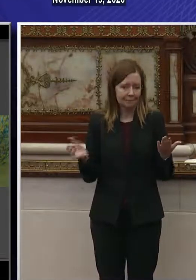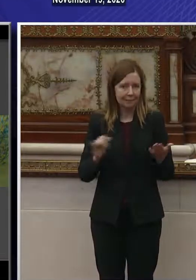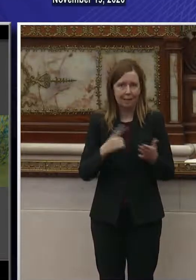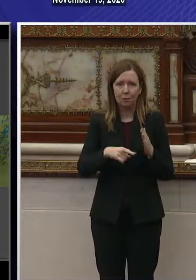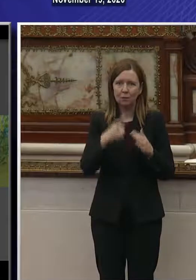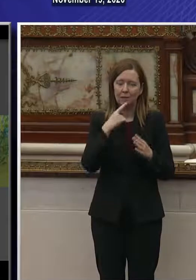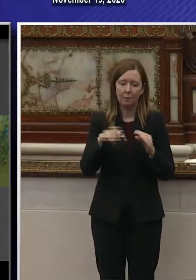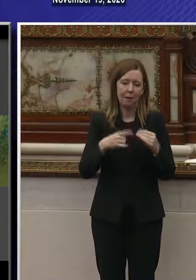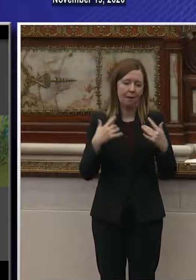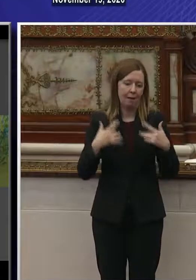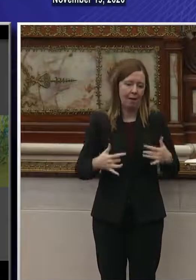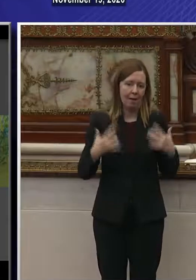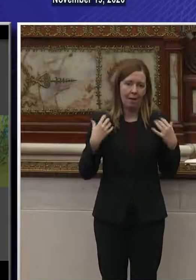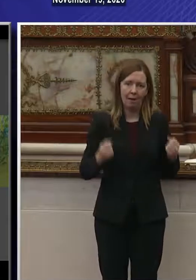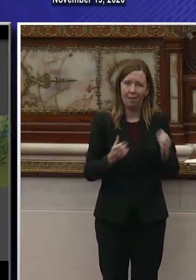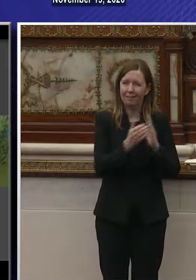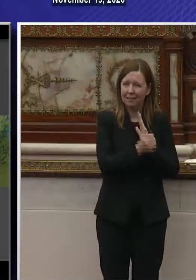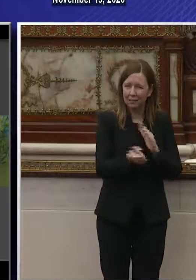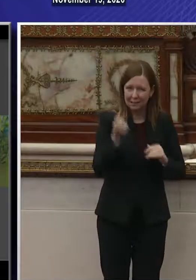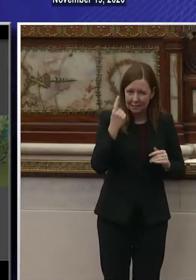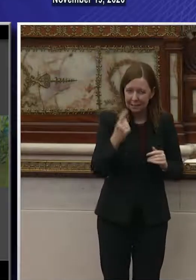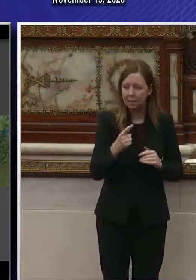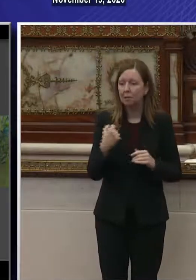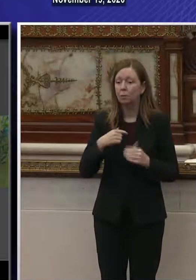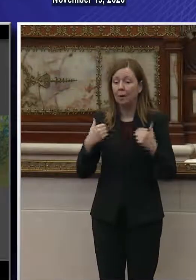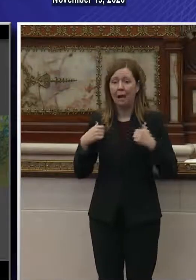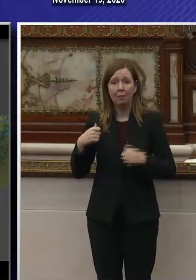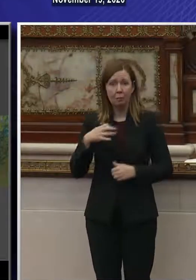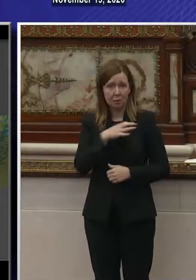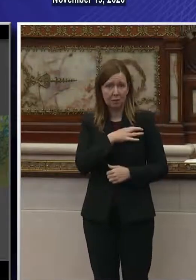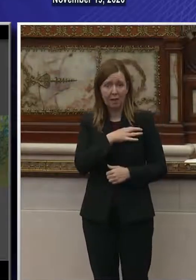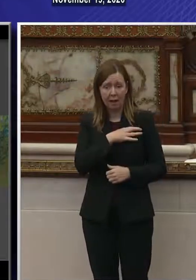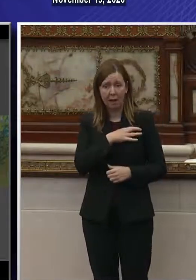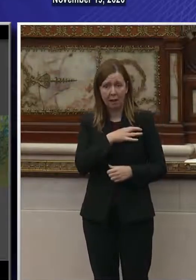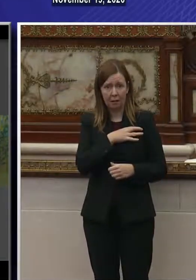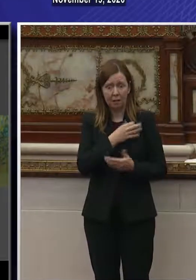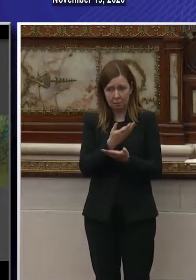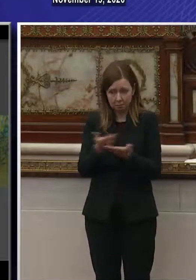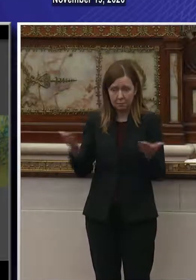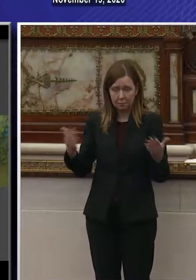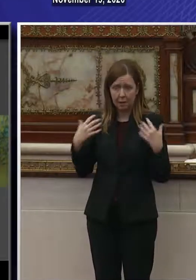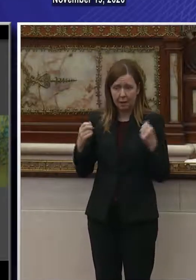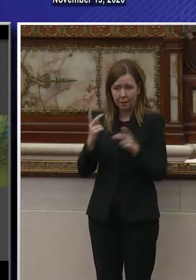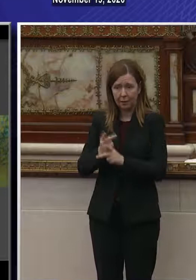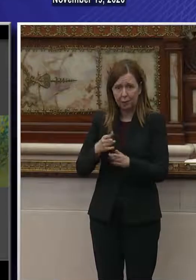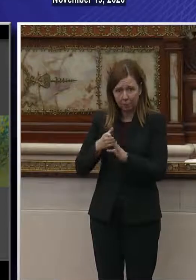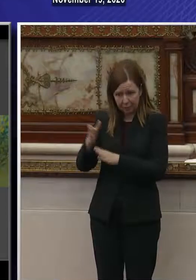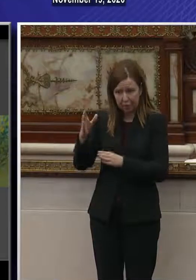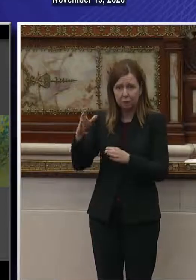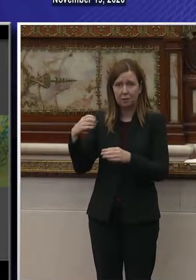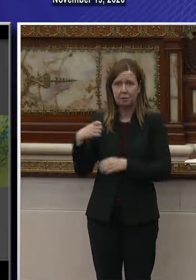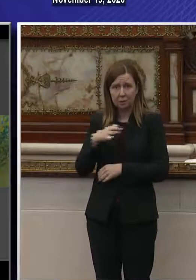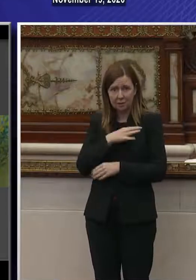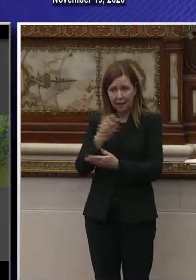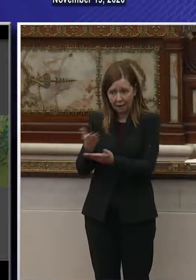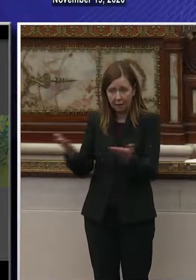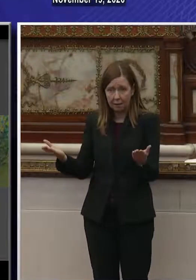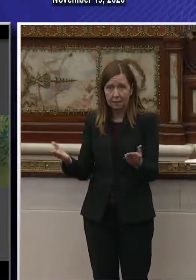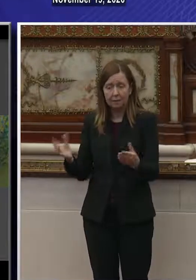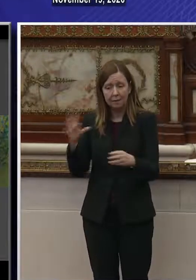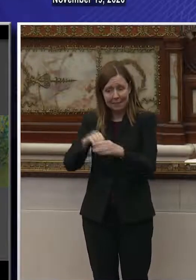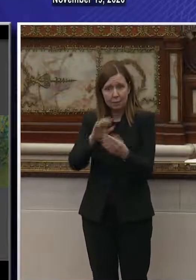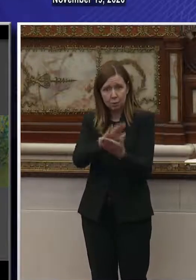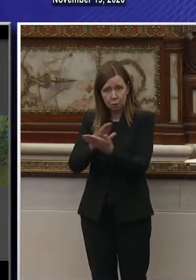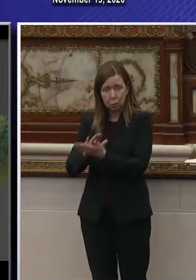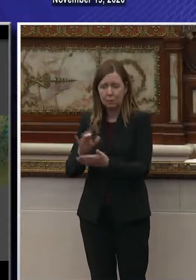health literacy and all of that, and that we do have personnel deployed within them, healthcare professionals and personnel who